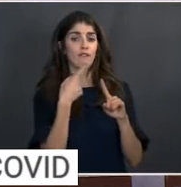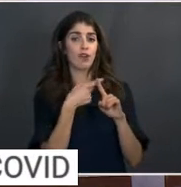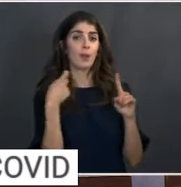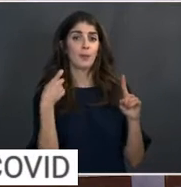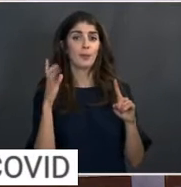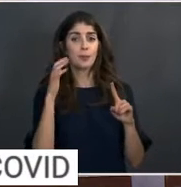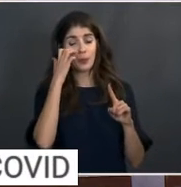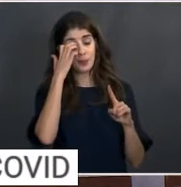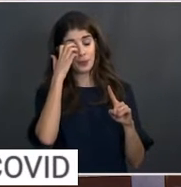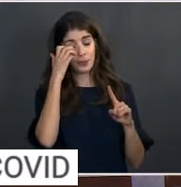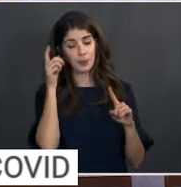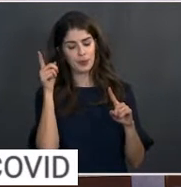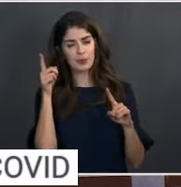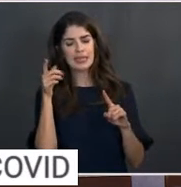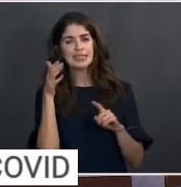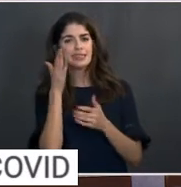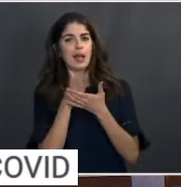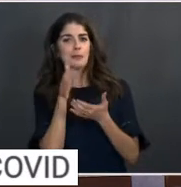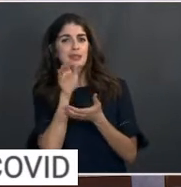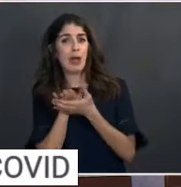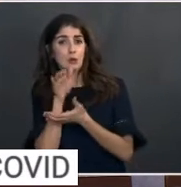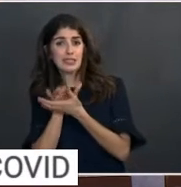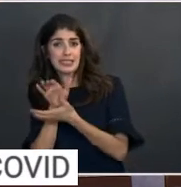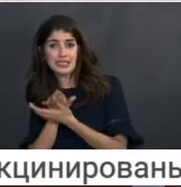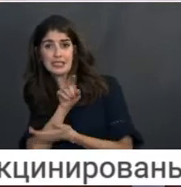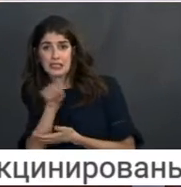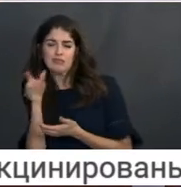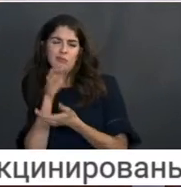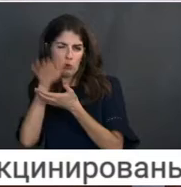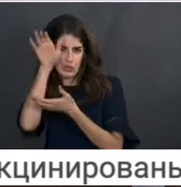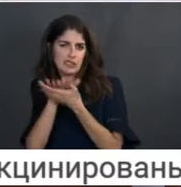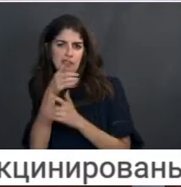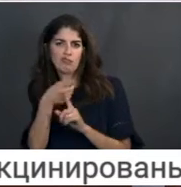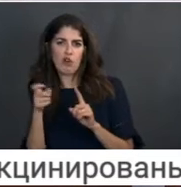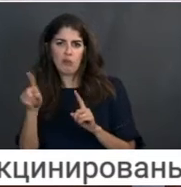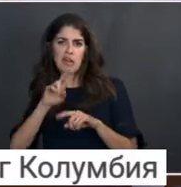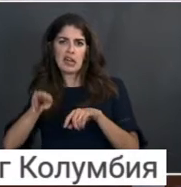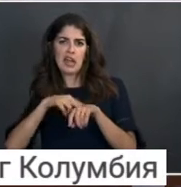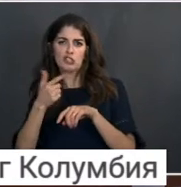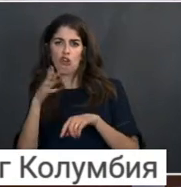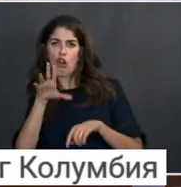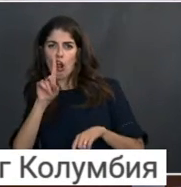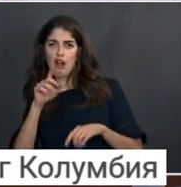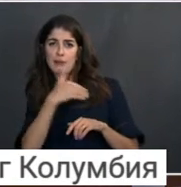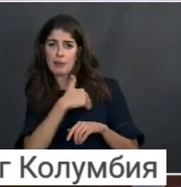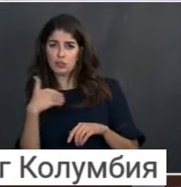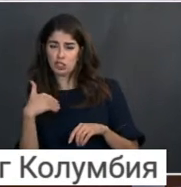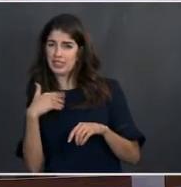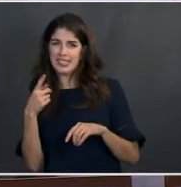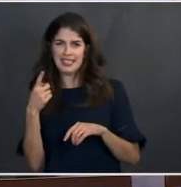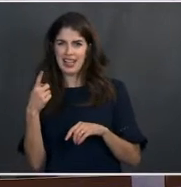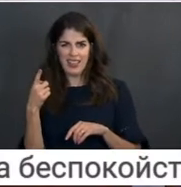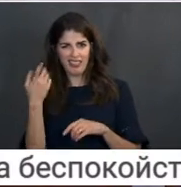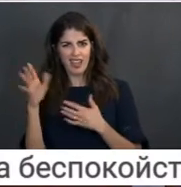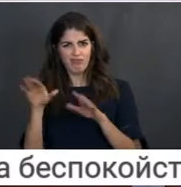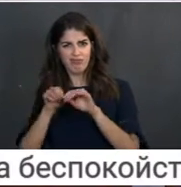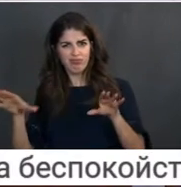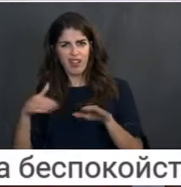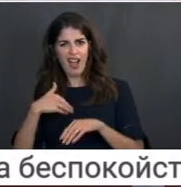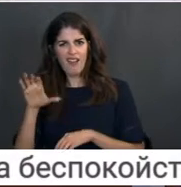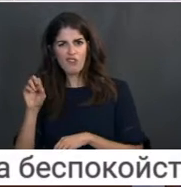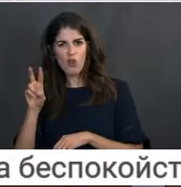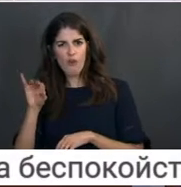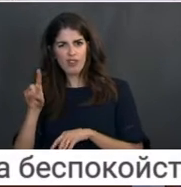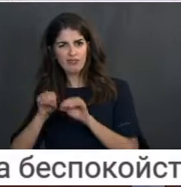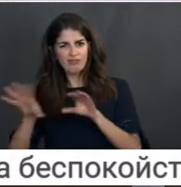members that they had a COVID outbreak and were not tested or vaccinated before they arrived in D.C. And I'm